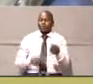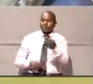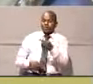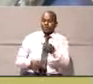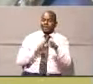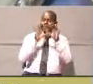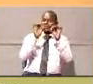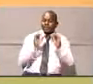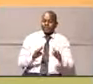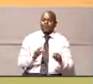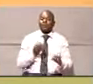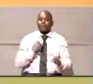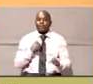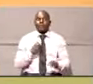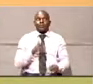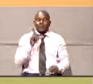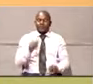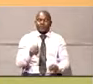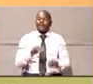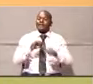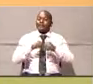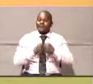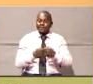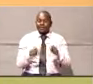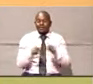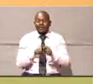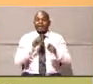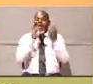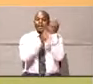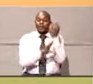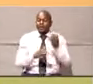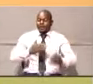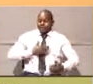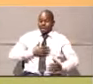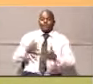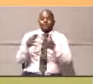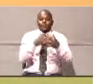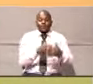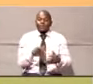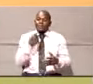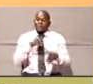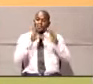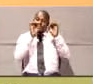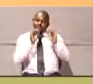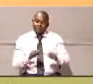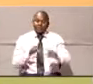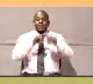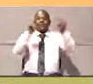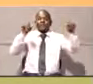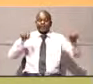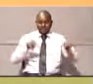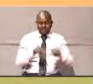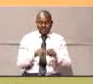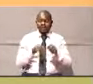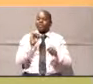teacher, so I know firsthand the challenges, even in countries like mine, that teachers face in the classroom.